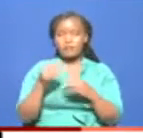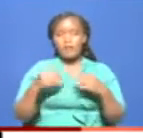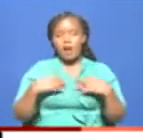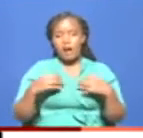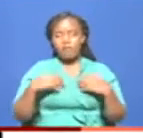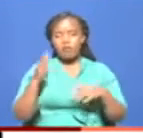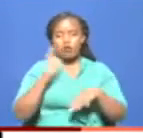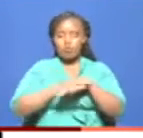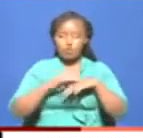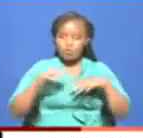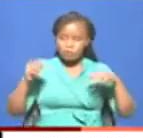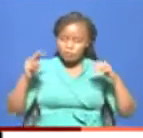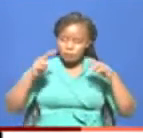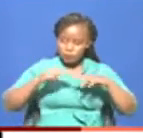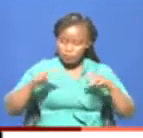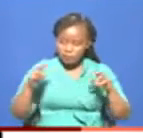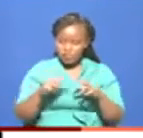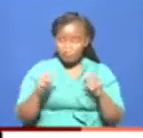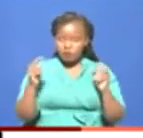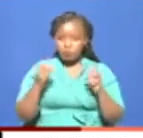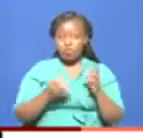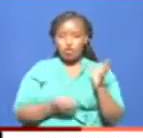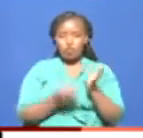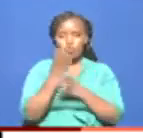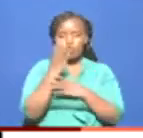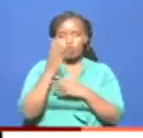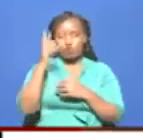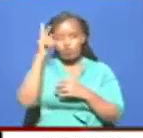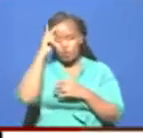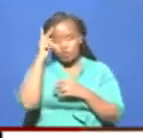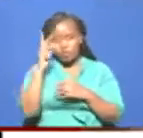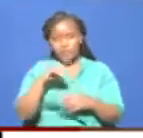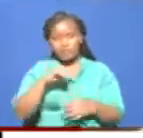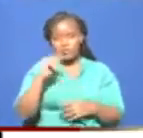research, innovation and growth of knowledge in Kenya.